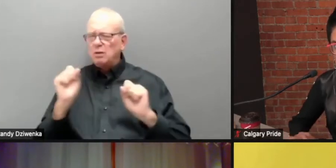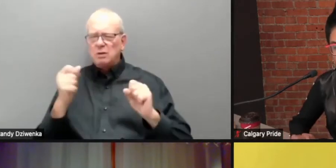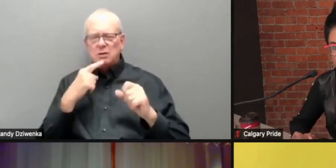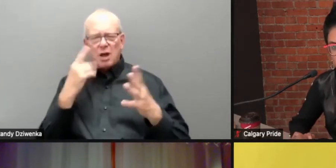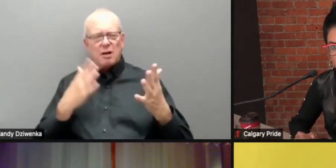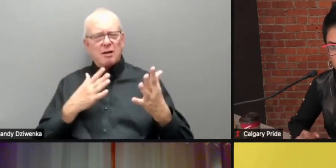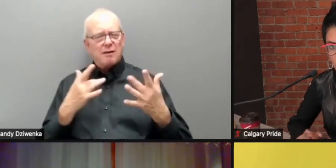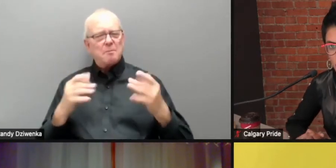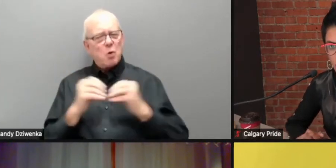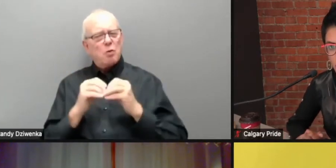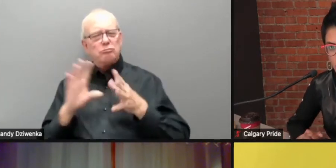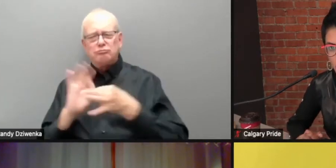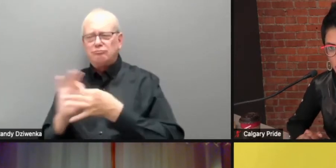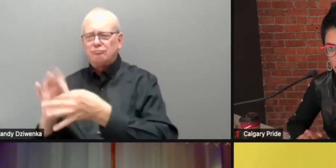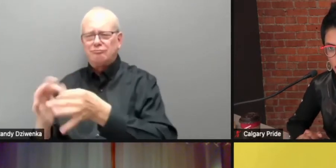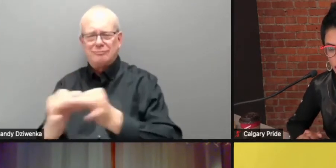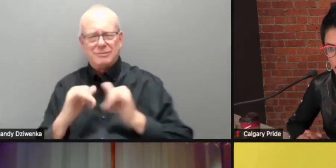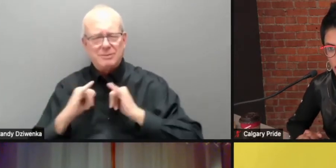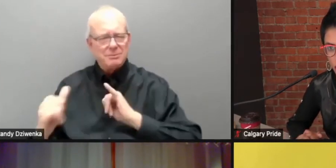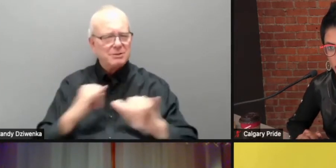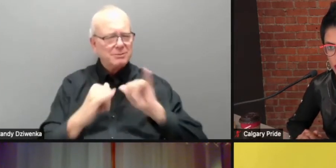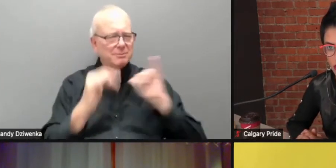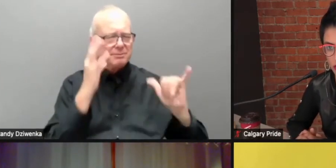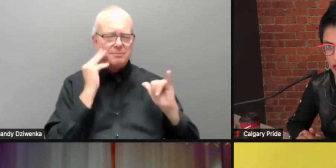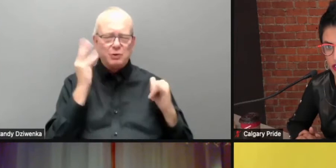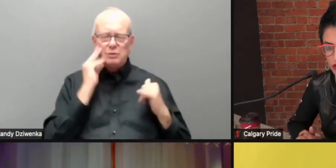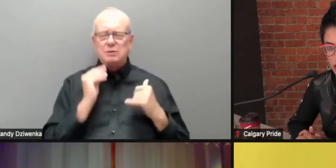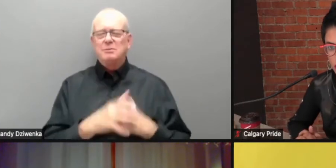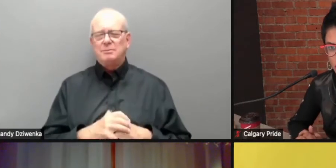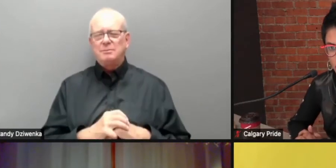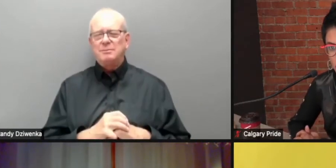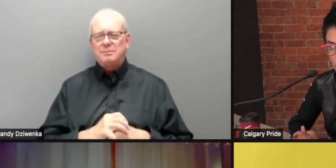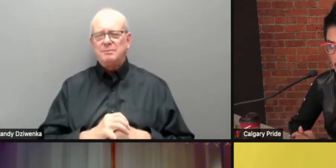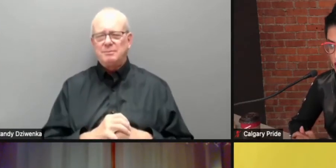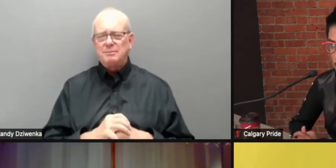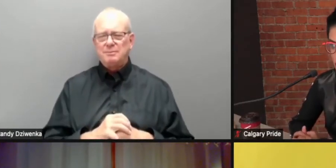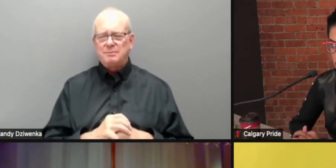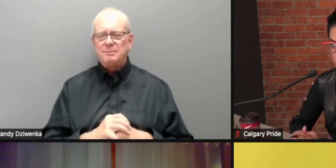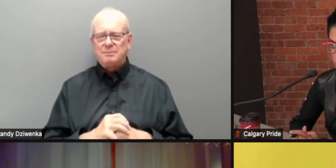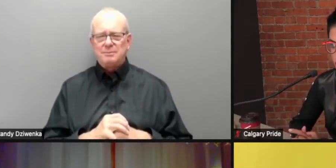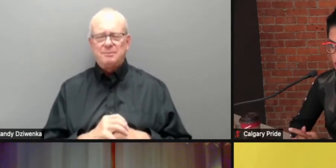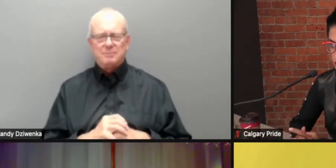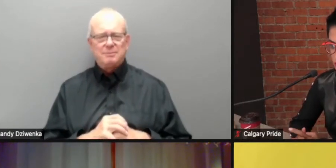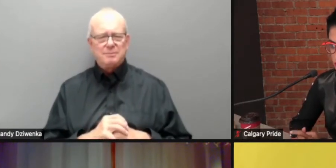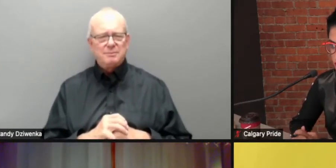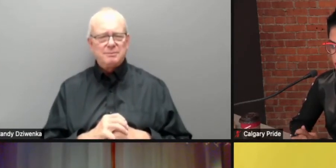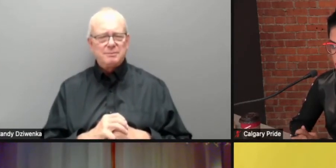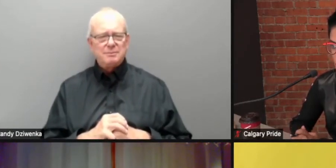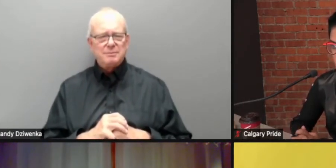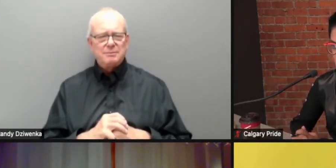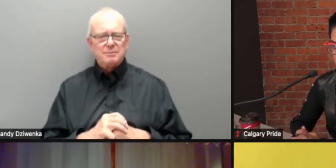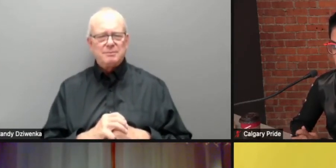that always fascinating, that the opposite belief system is sometimes there.